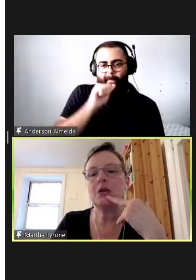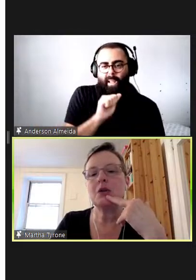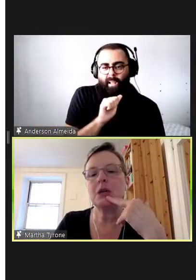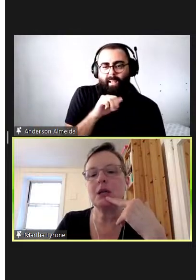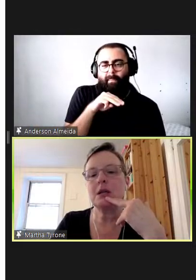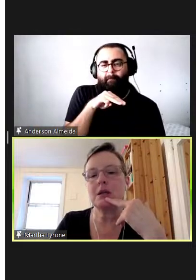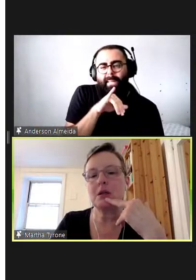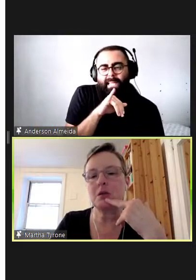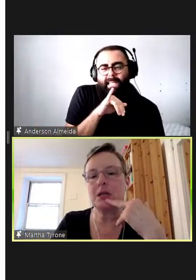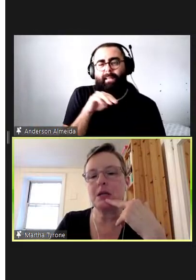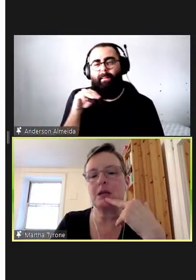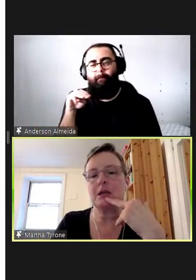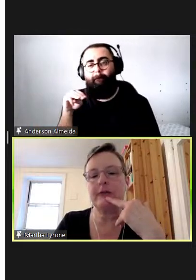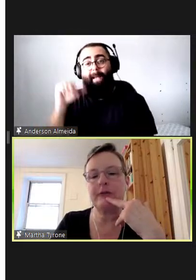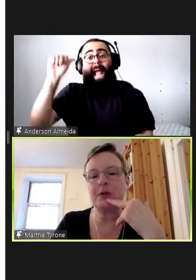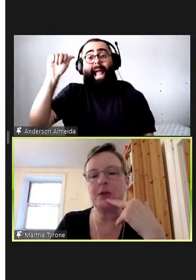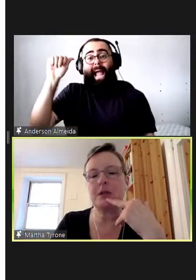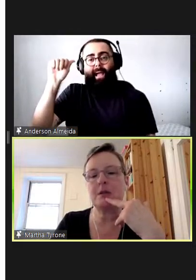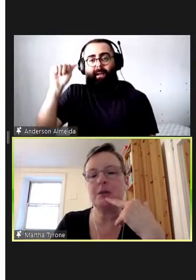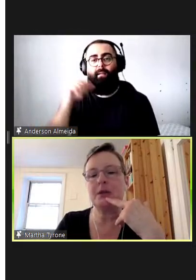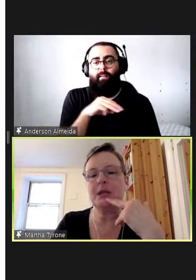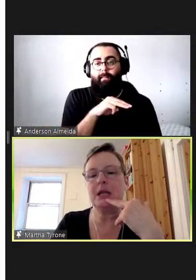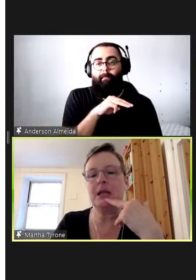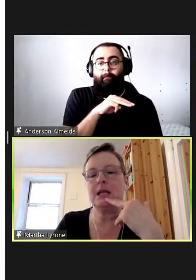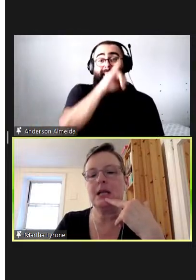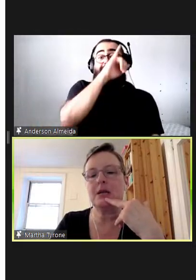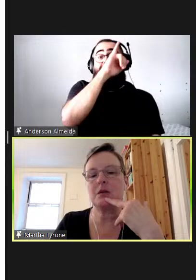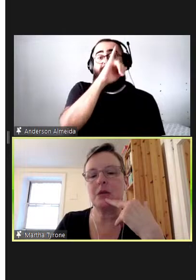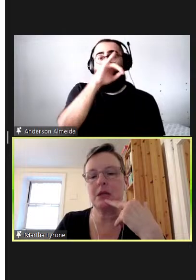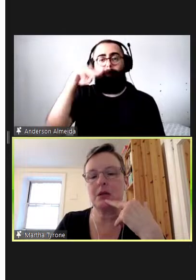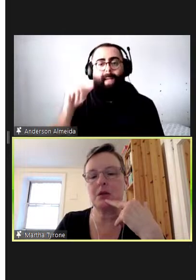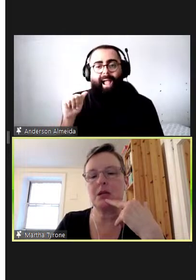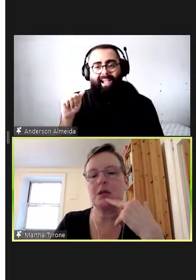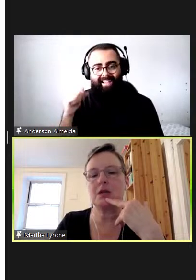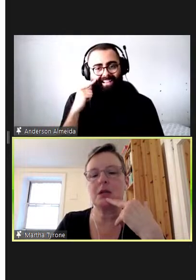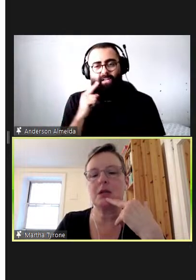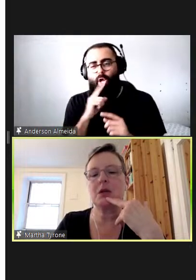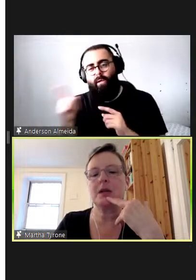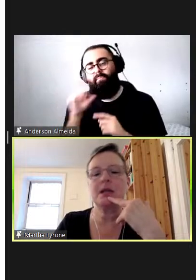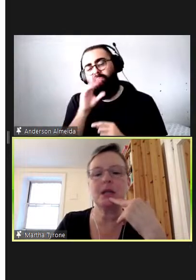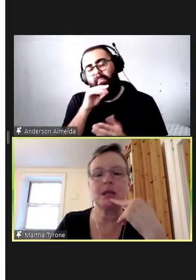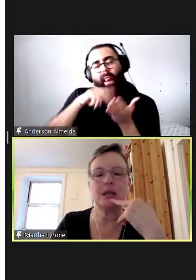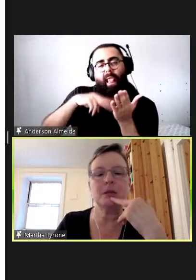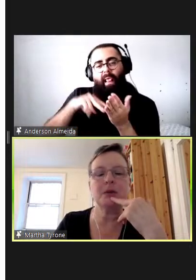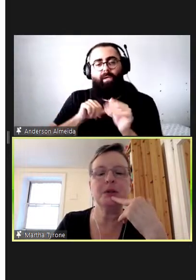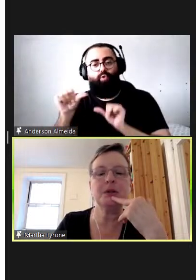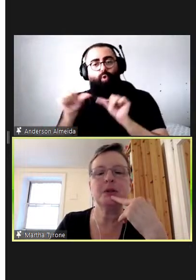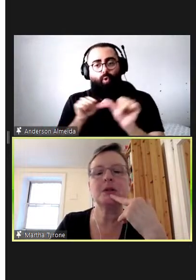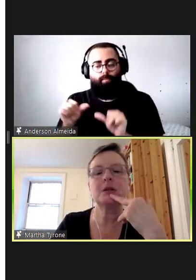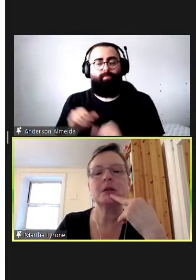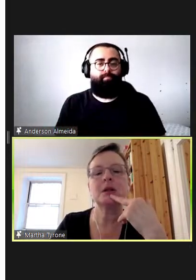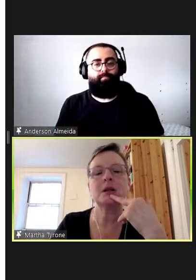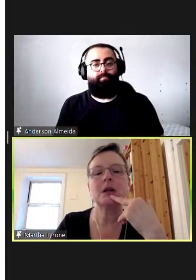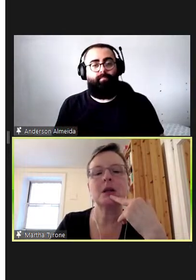in each case, the stress is on the first syllable. In the last three, the stress is on the second syllable.